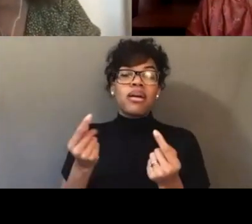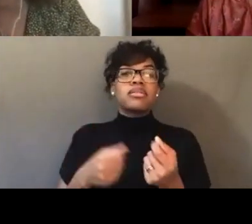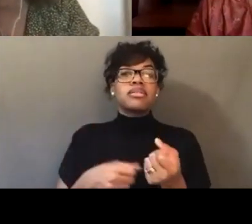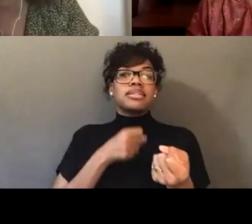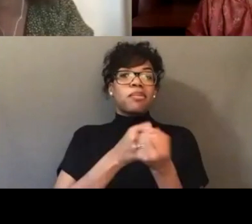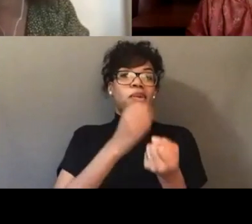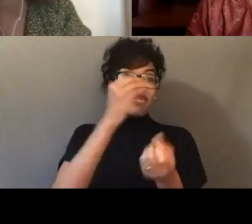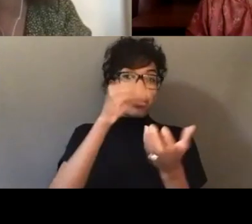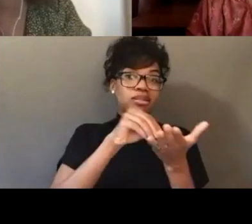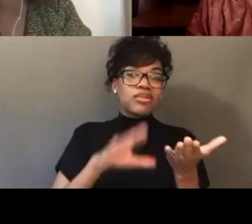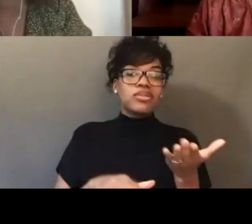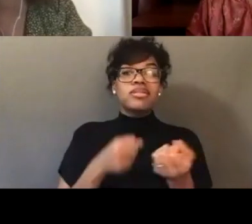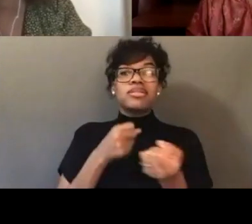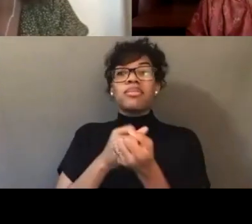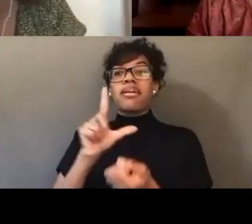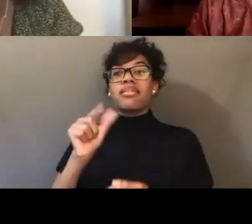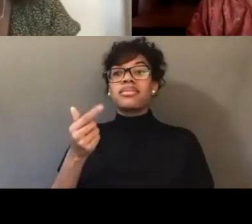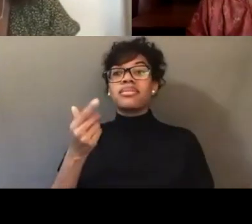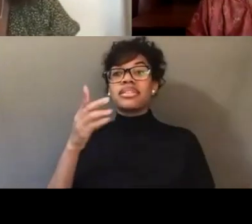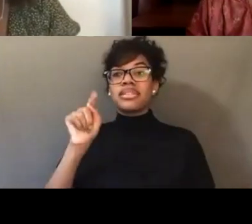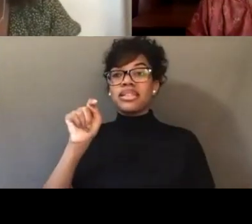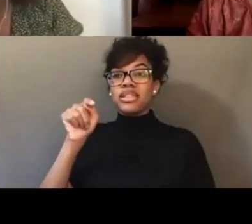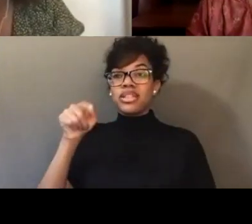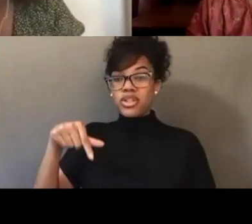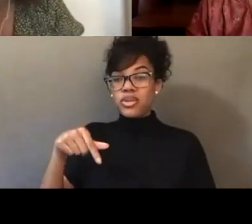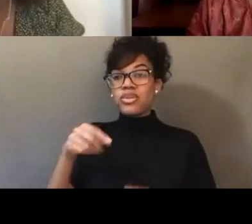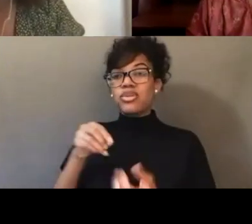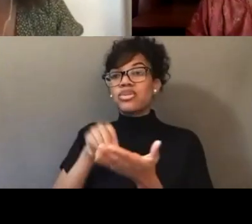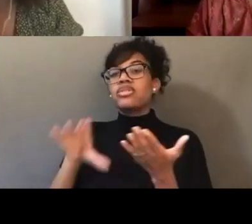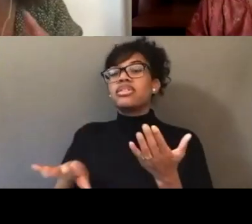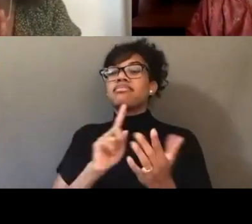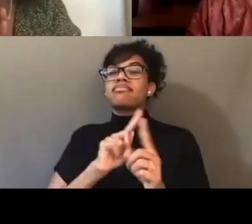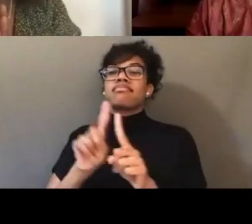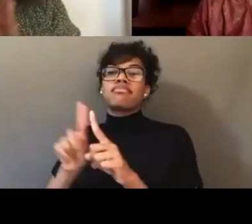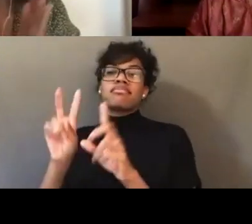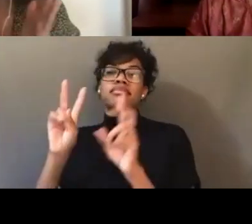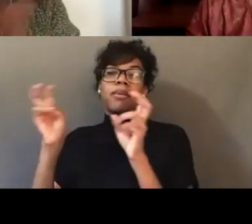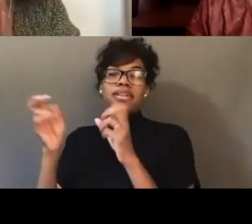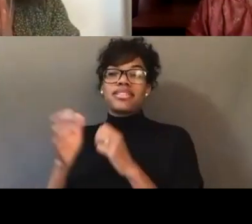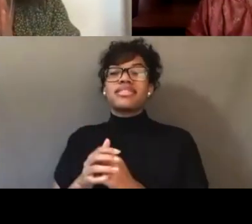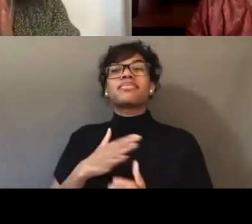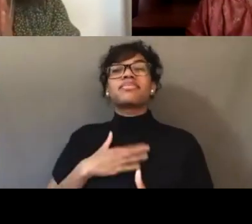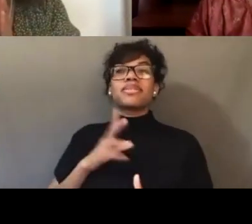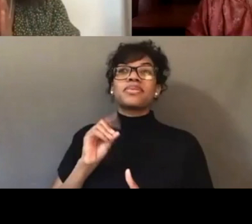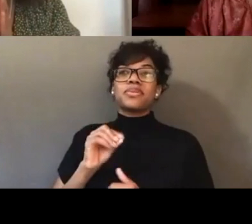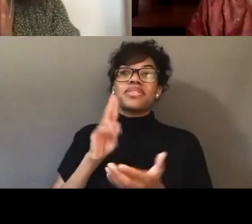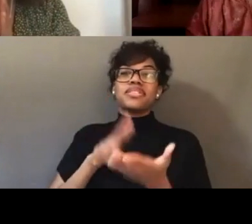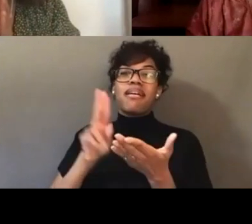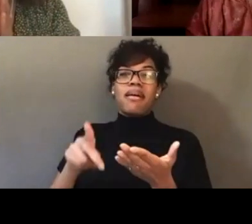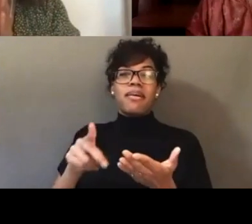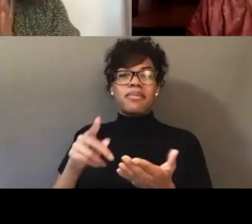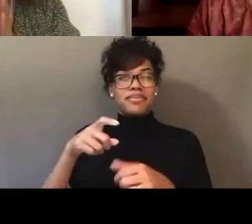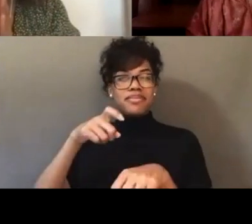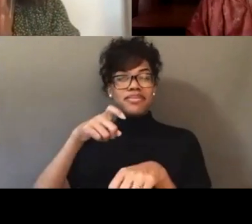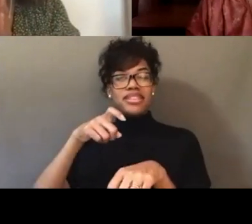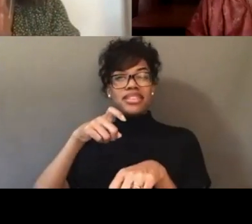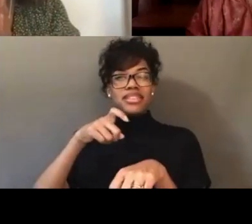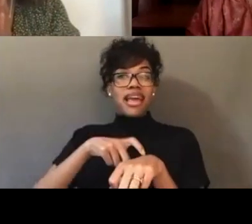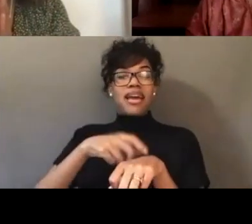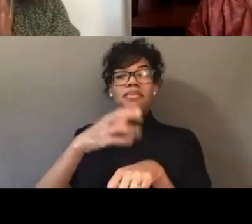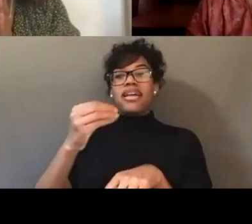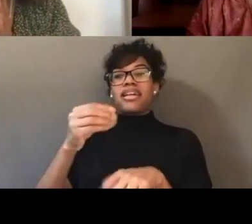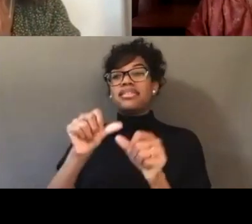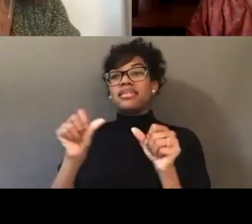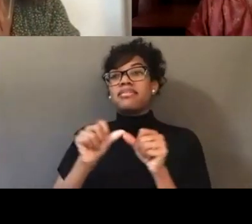so make sure to sign up as soon as possible. Thank you, thank you, thank you to the panelists